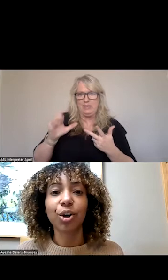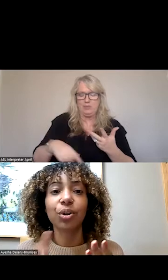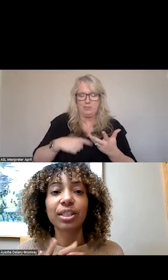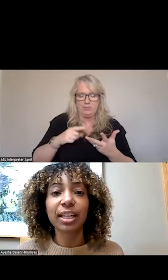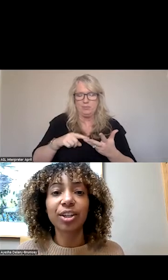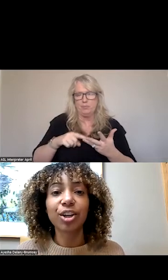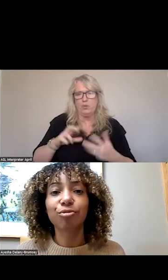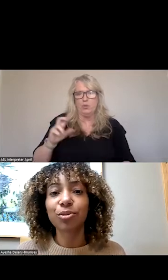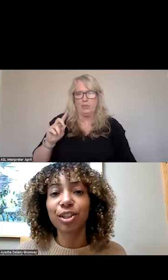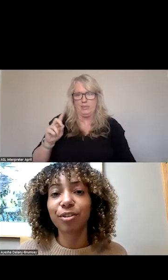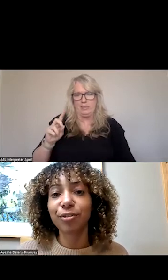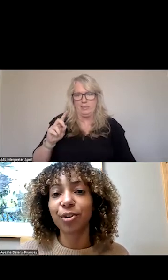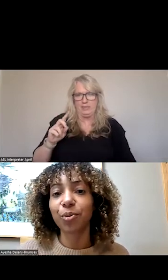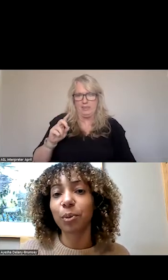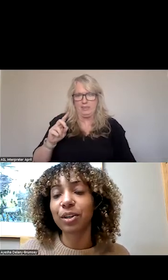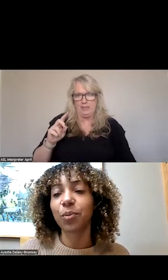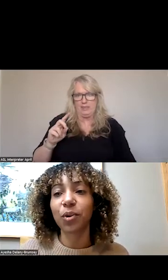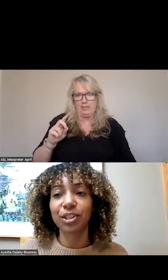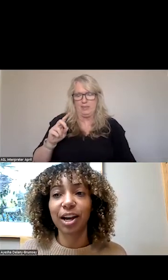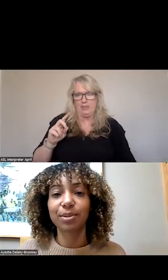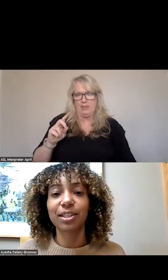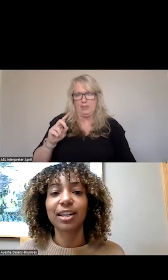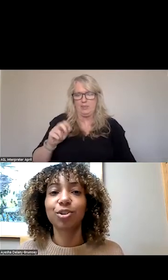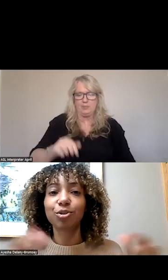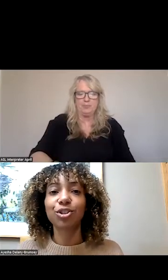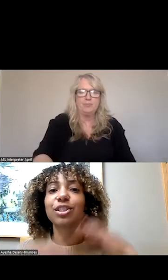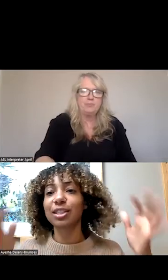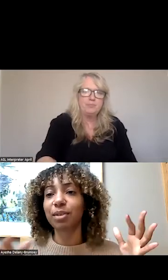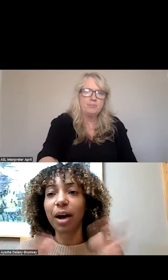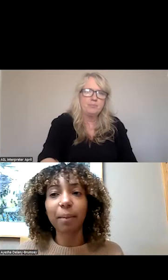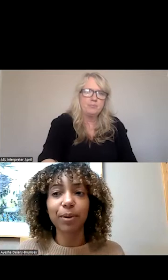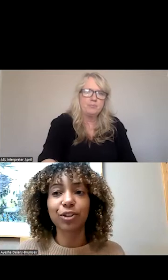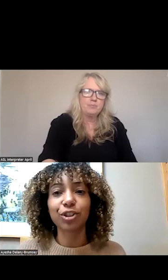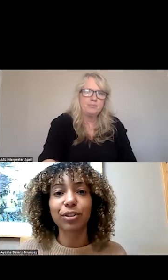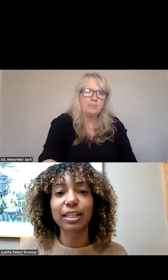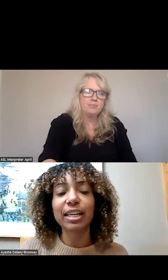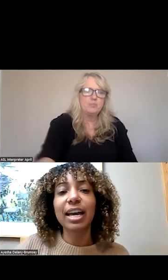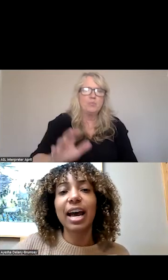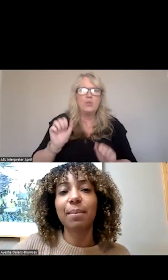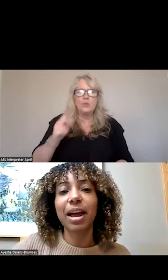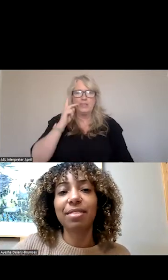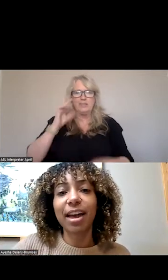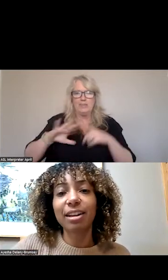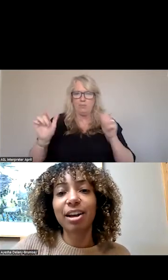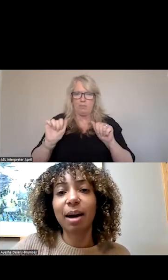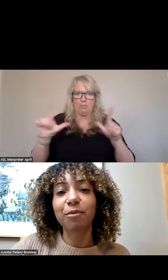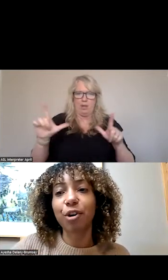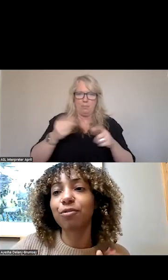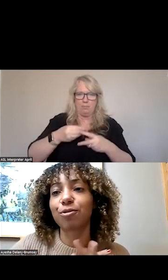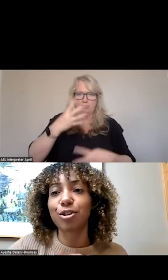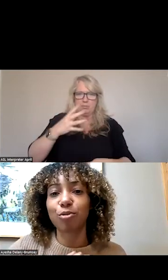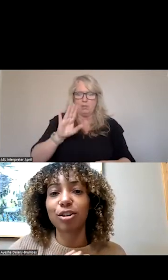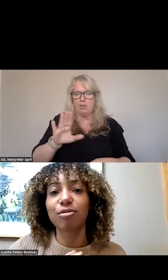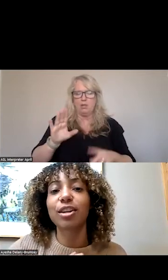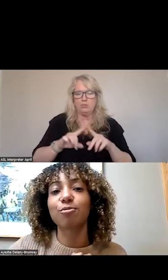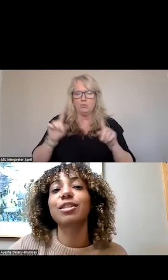usage, or D, Rosie the Riveter women in war jobs? So you should see something pop up on your screen and then